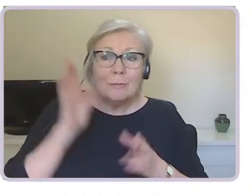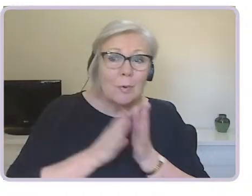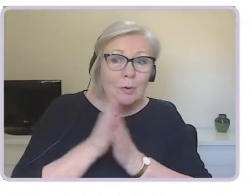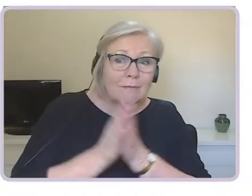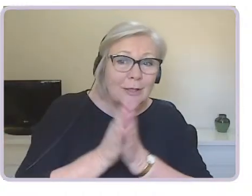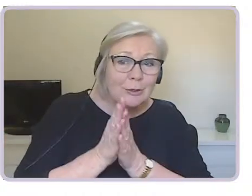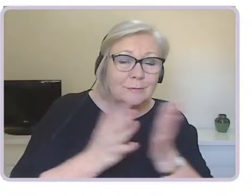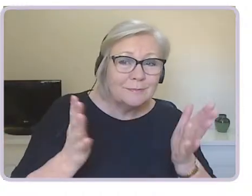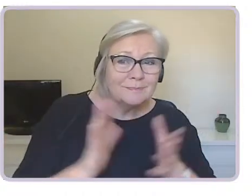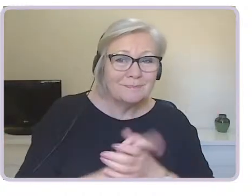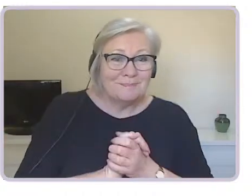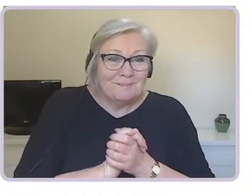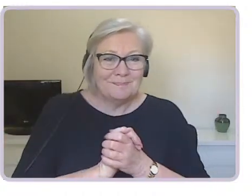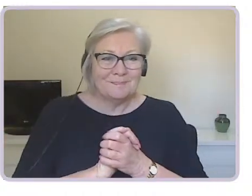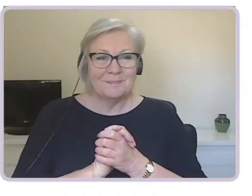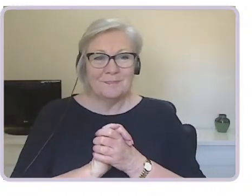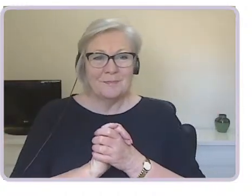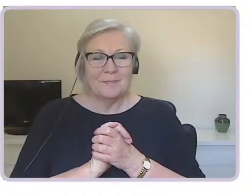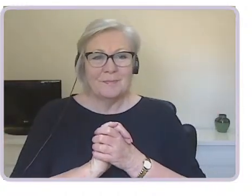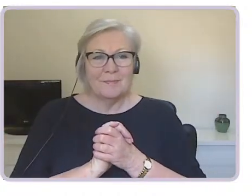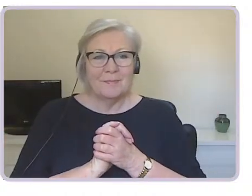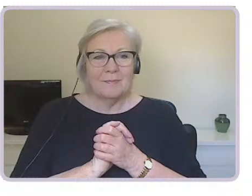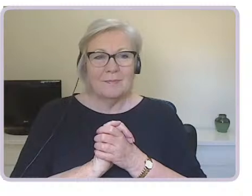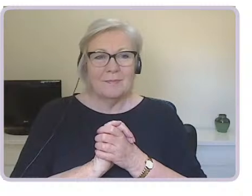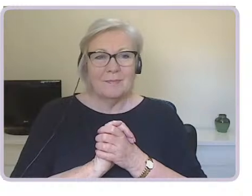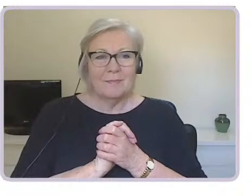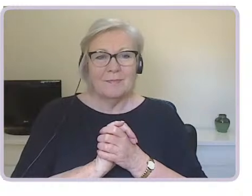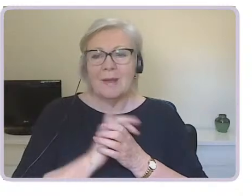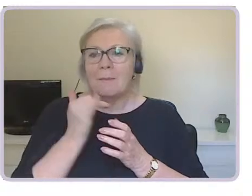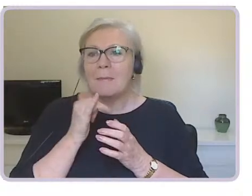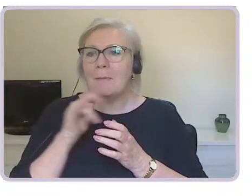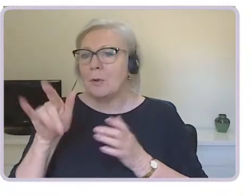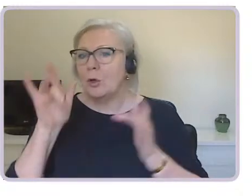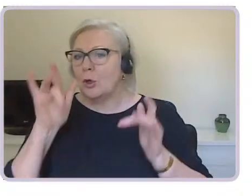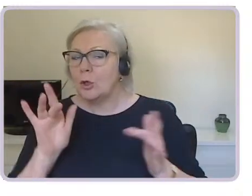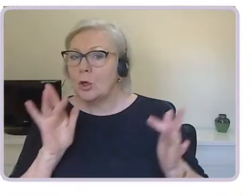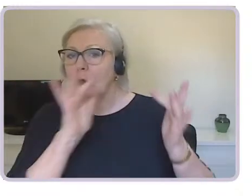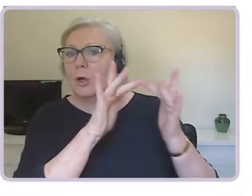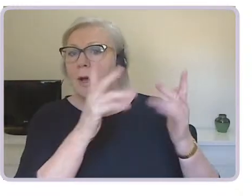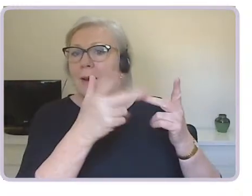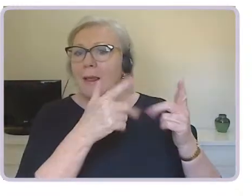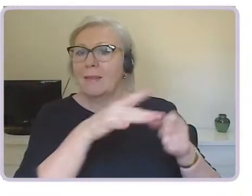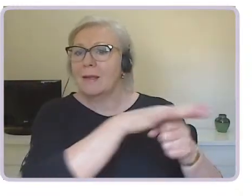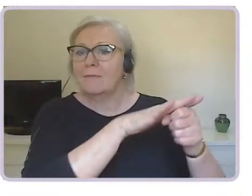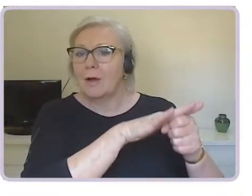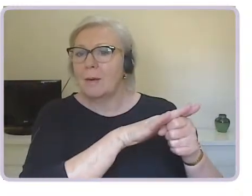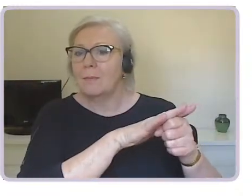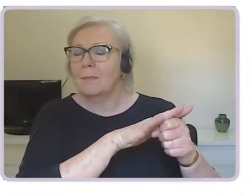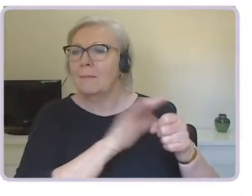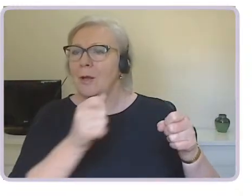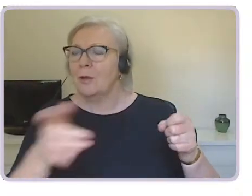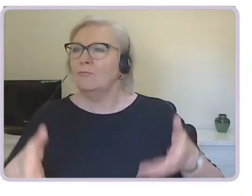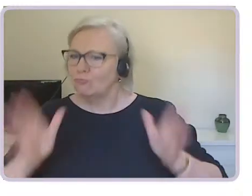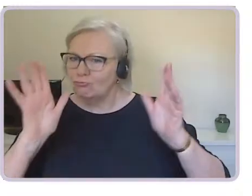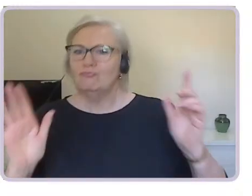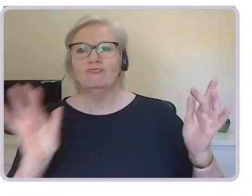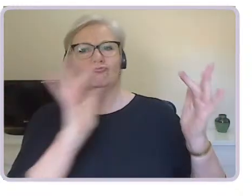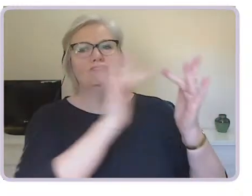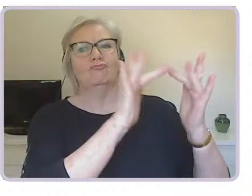door of someone from another sector, maybe you haven't reached out or worked with them before, to be able to engage